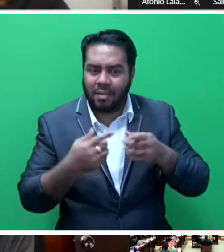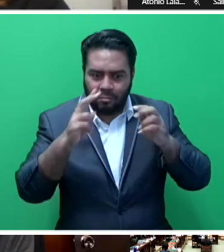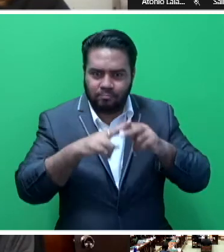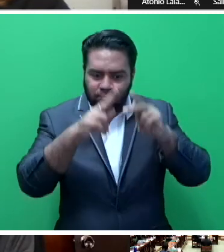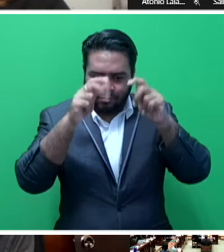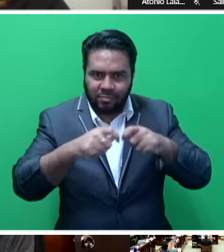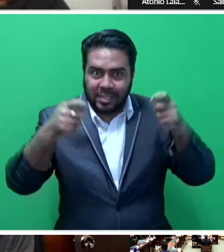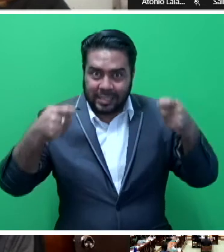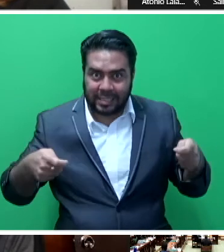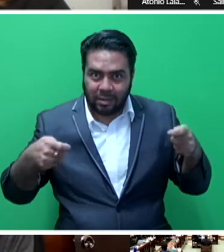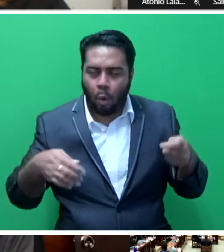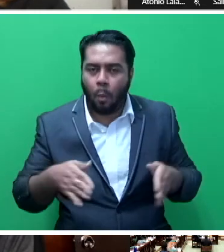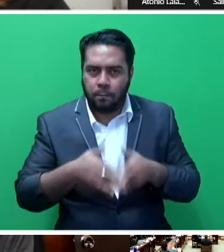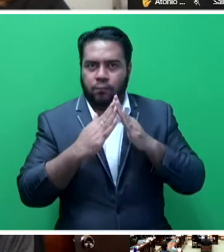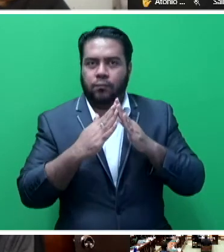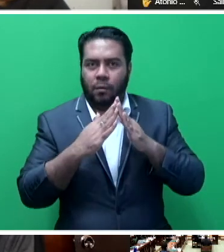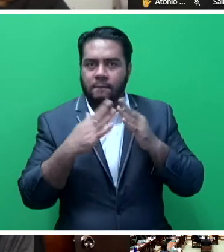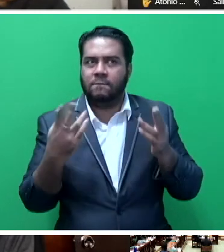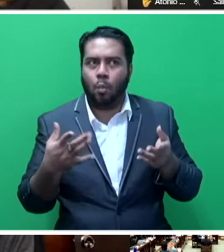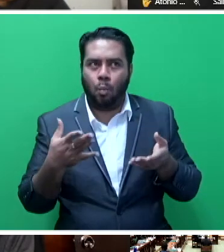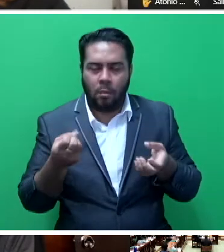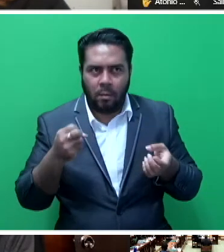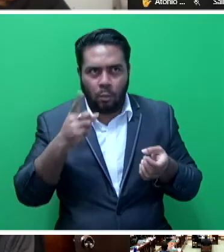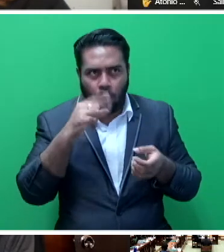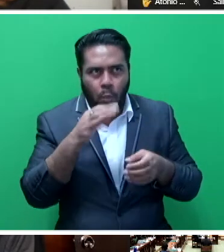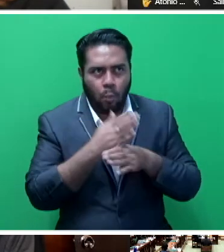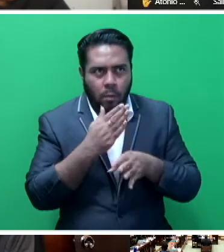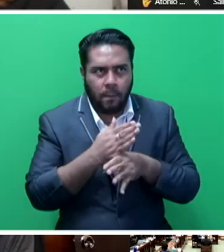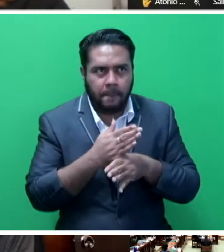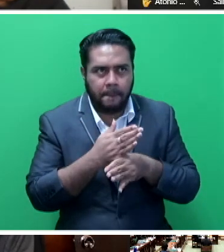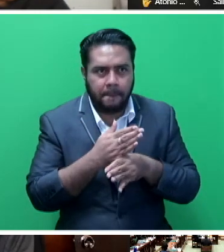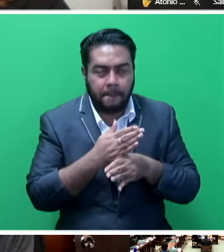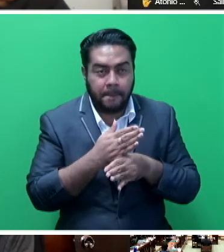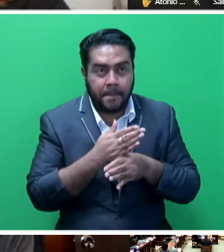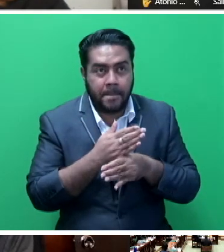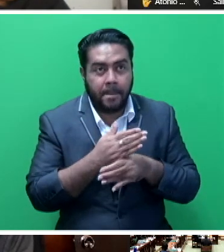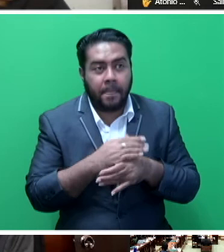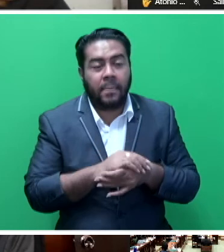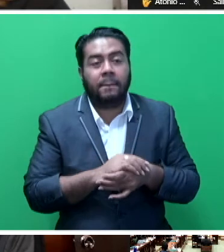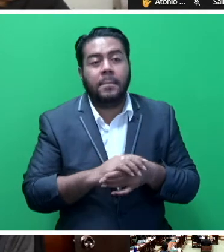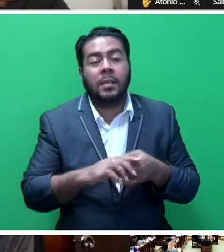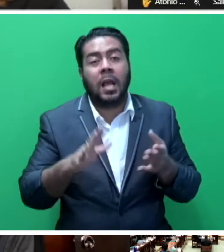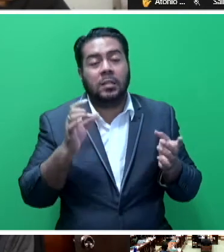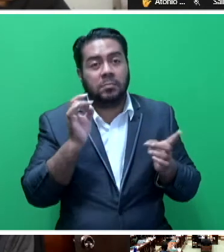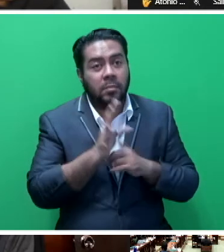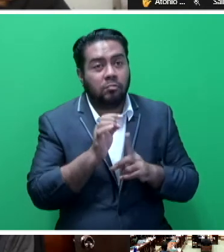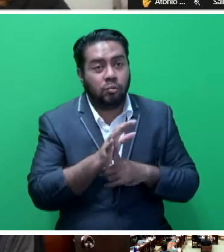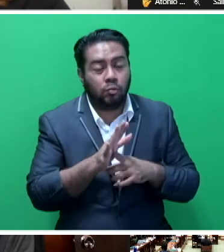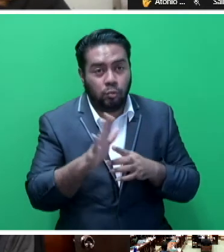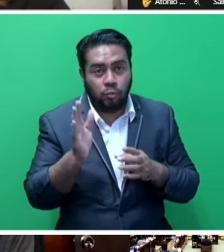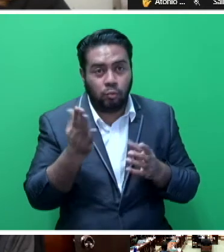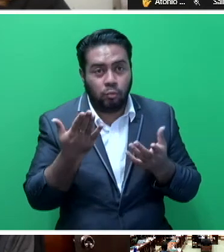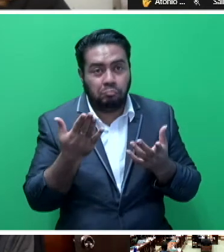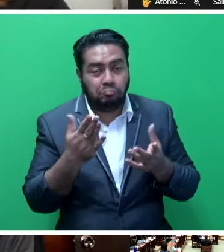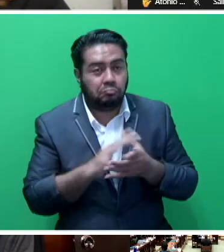field hospital which were able to triage patients, do general outpatient and specialist outpatient services, dental